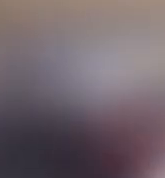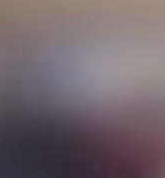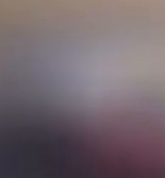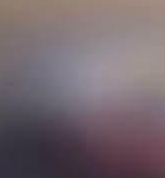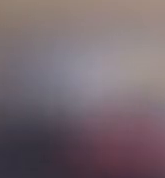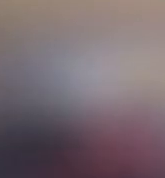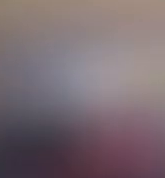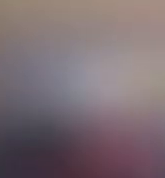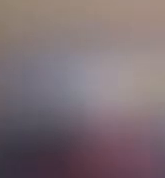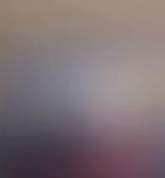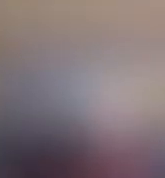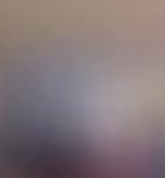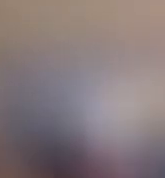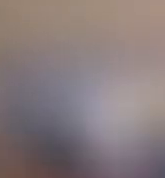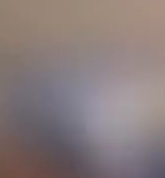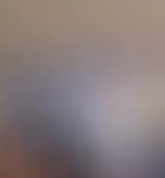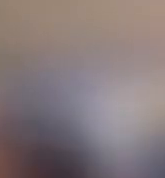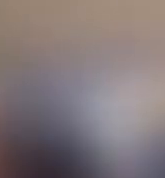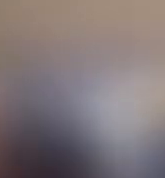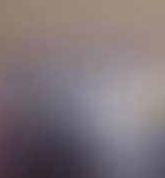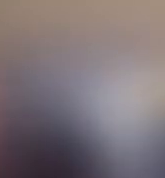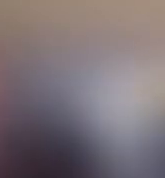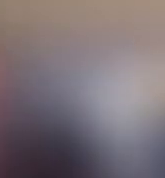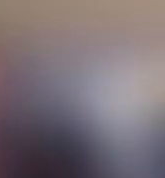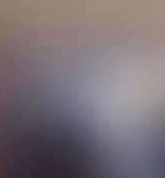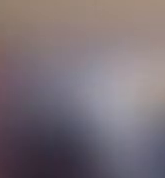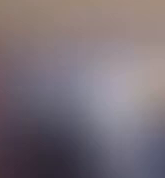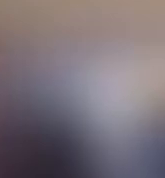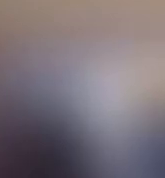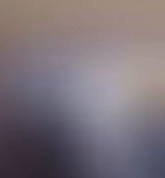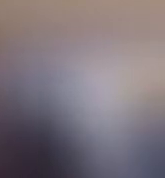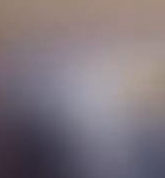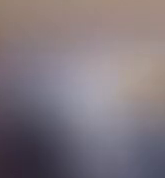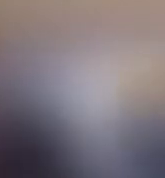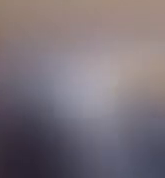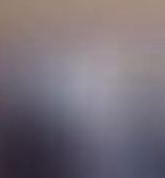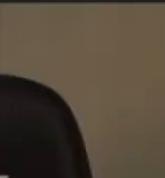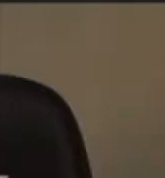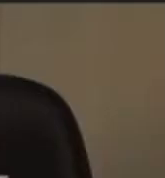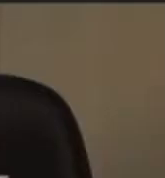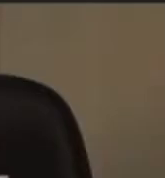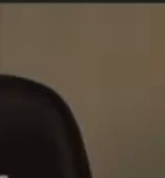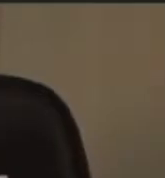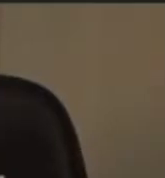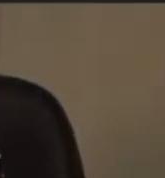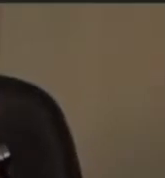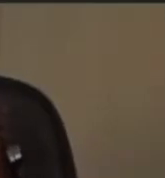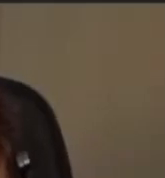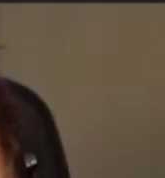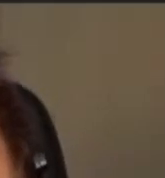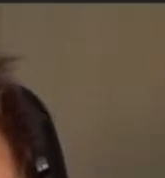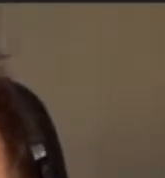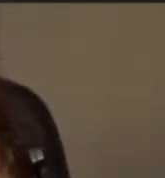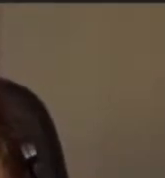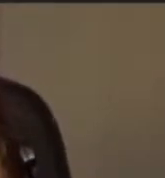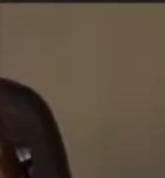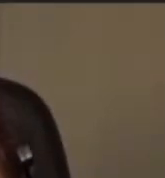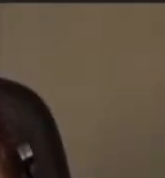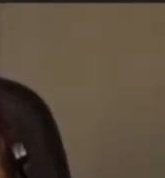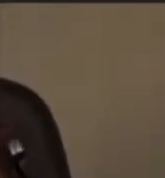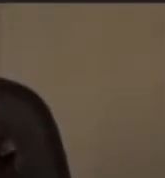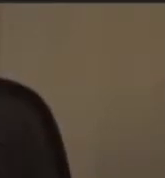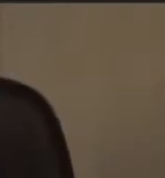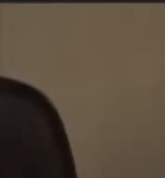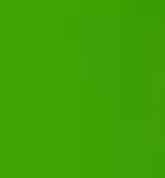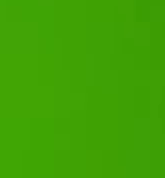The hanging one. The hanging off the... Where you're lying down? Yeah. Yeah, you can do that, mate. That's specifically why I said two, because that is the only one I